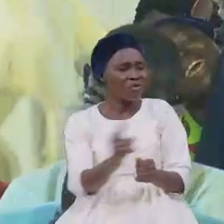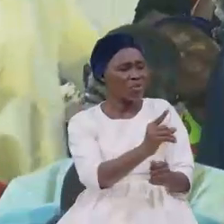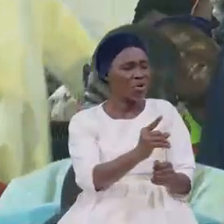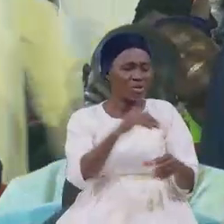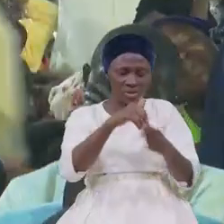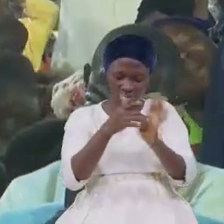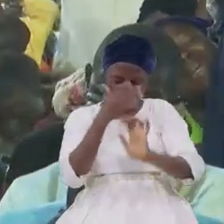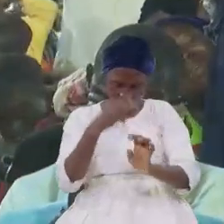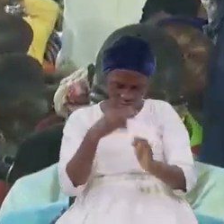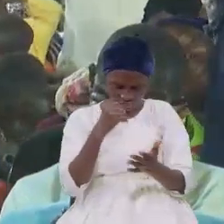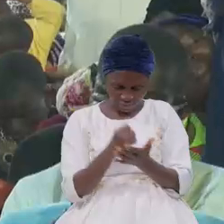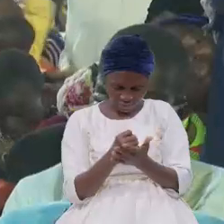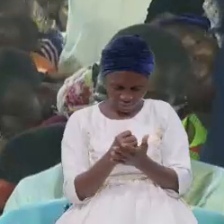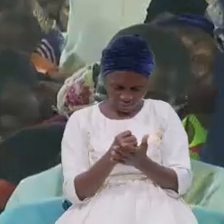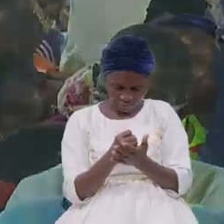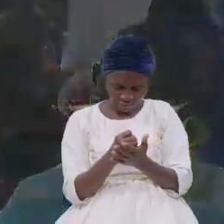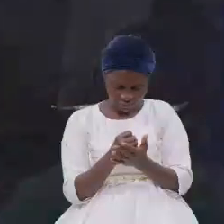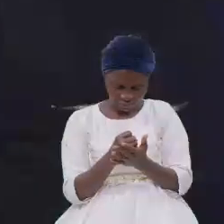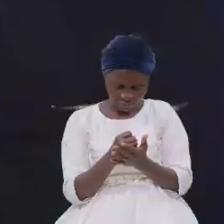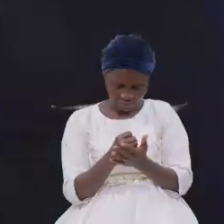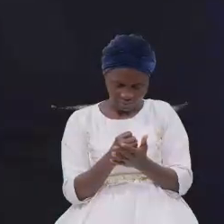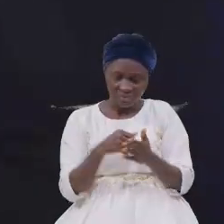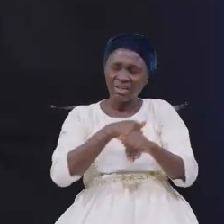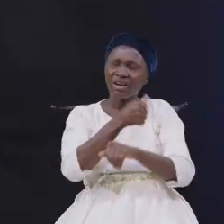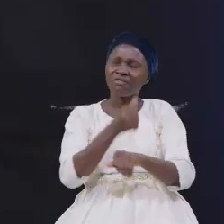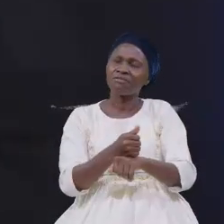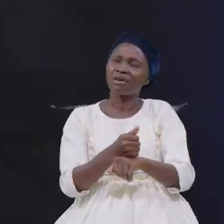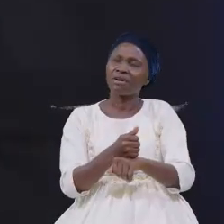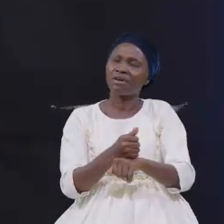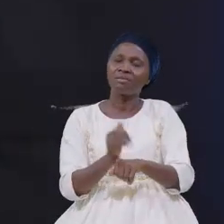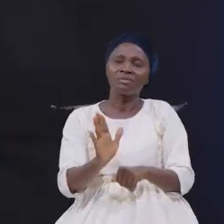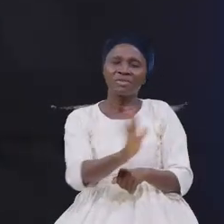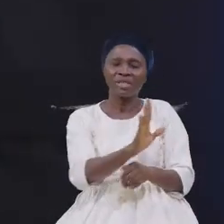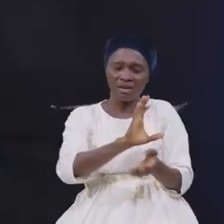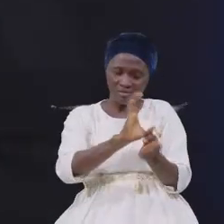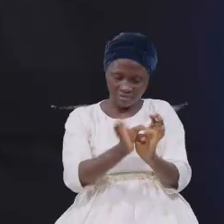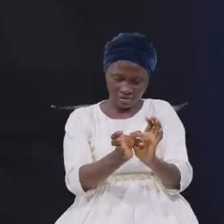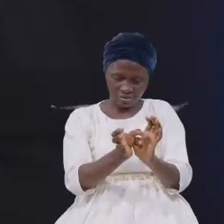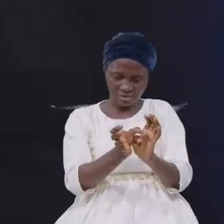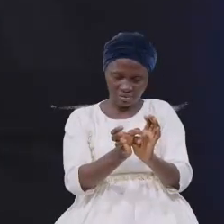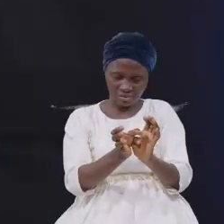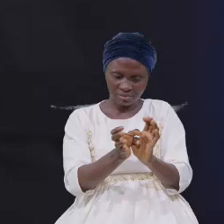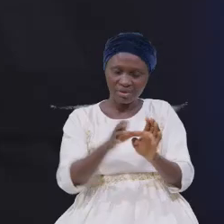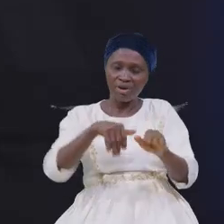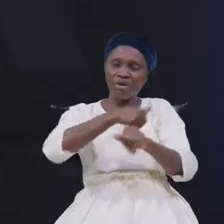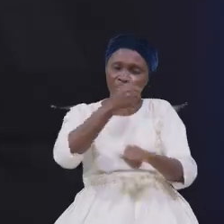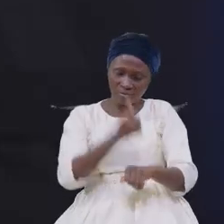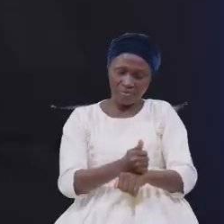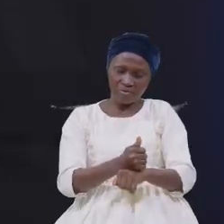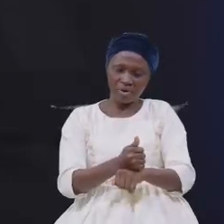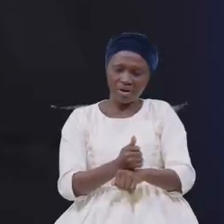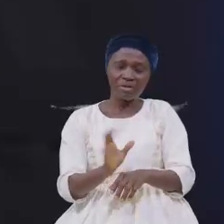name. Affirm their conversion. Confirm their